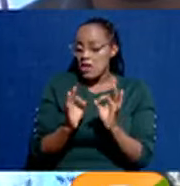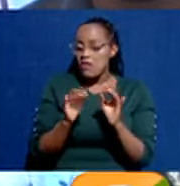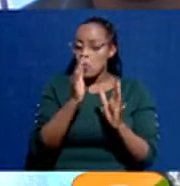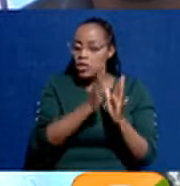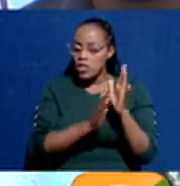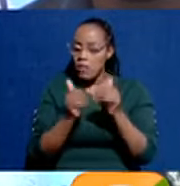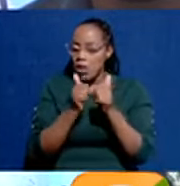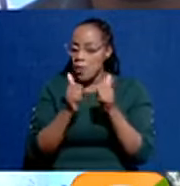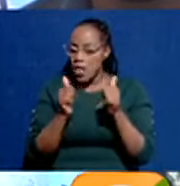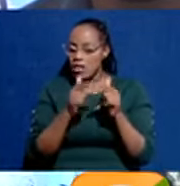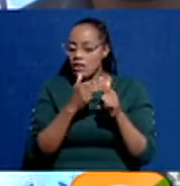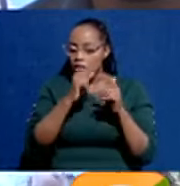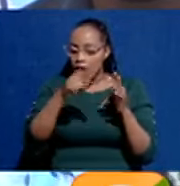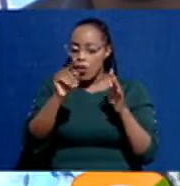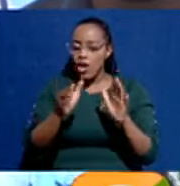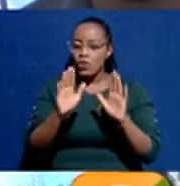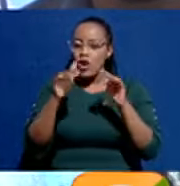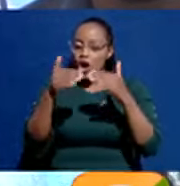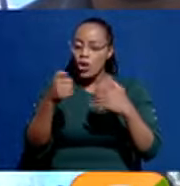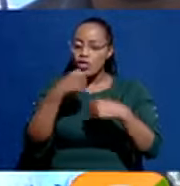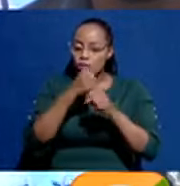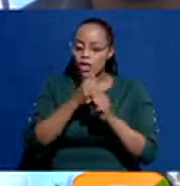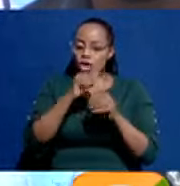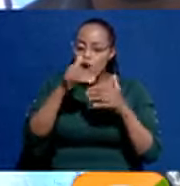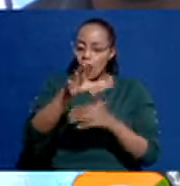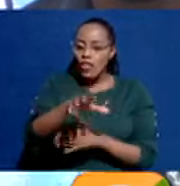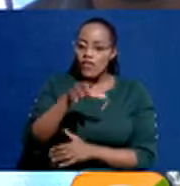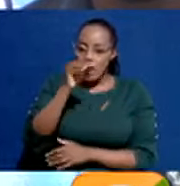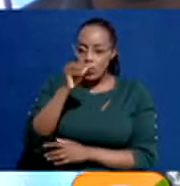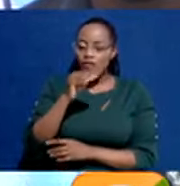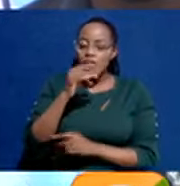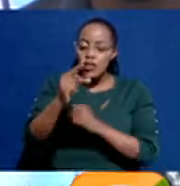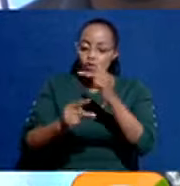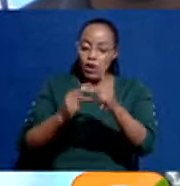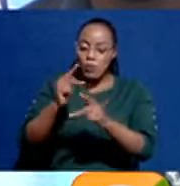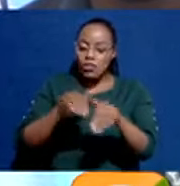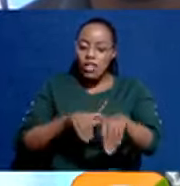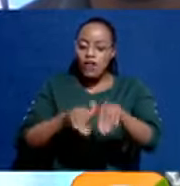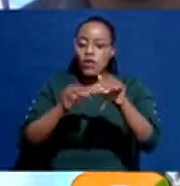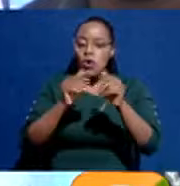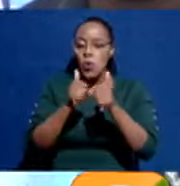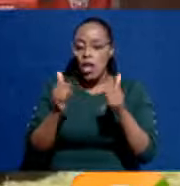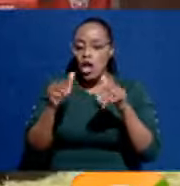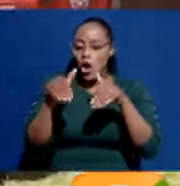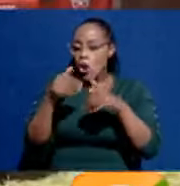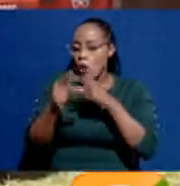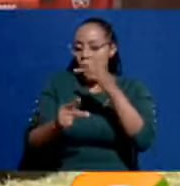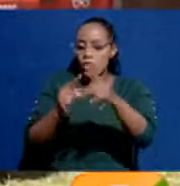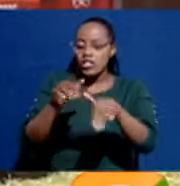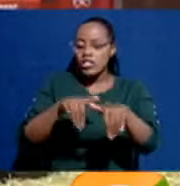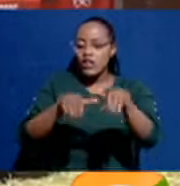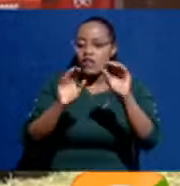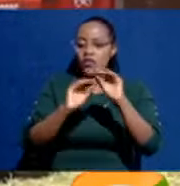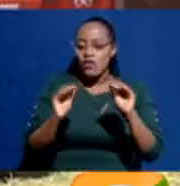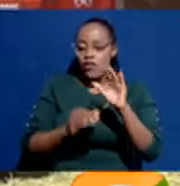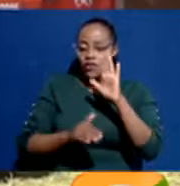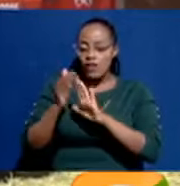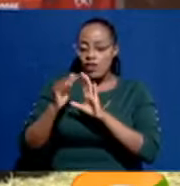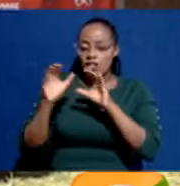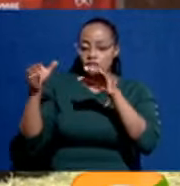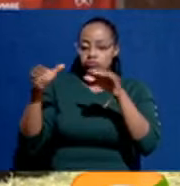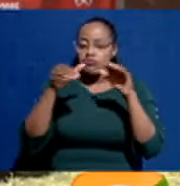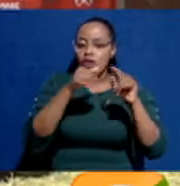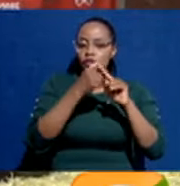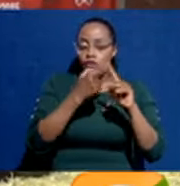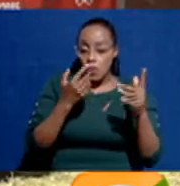prepared in the correct way or they followed the proper procedure or it was not a procedure. Emergency crews from